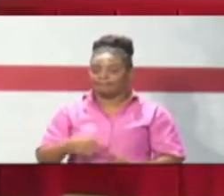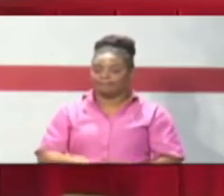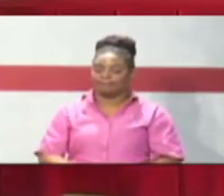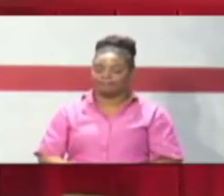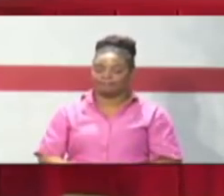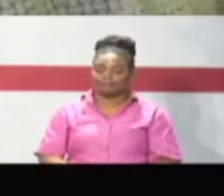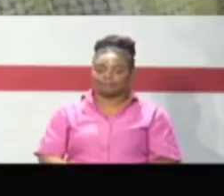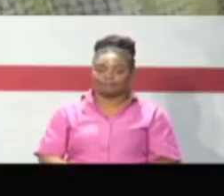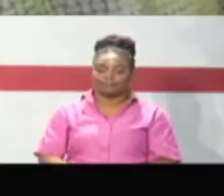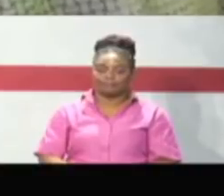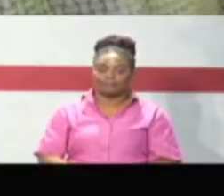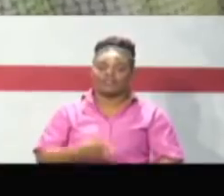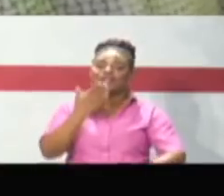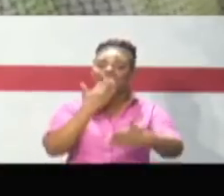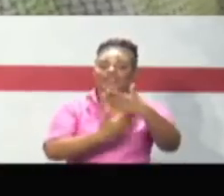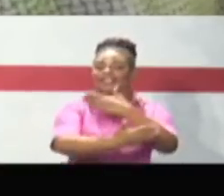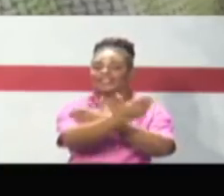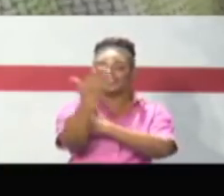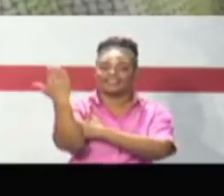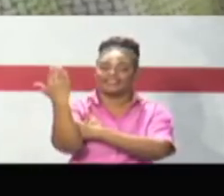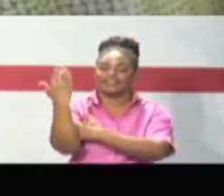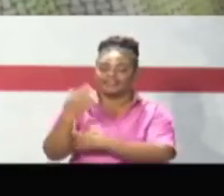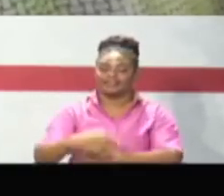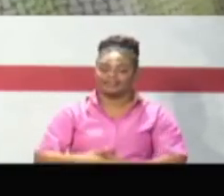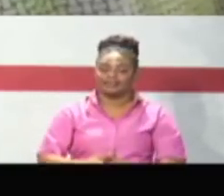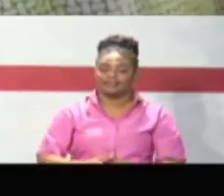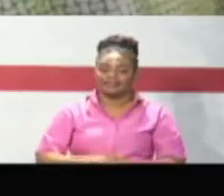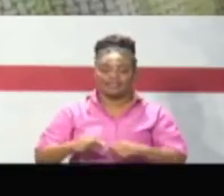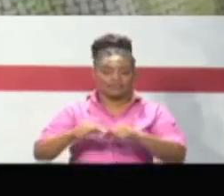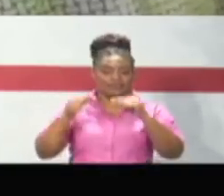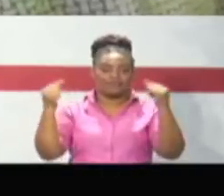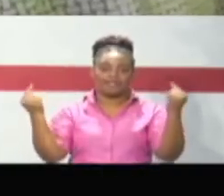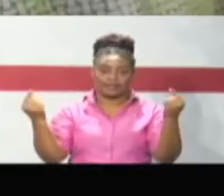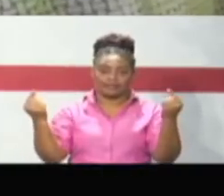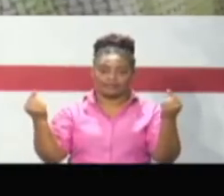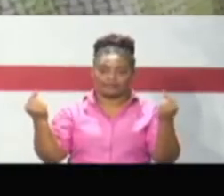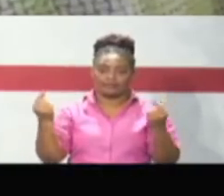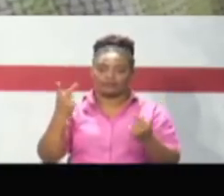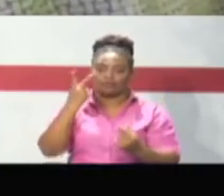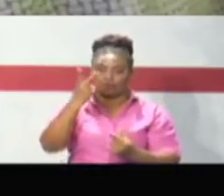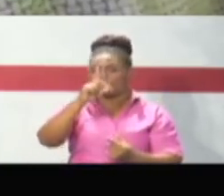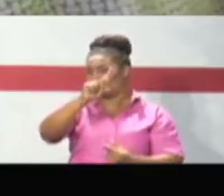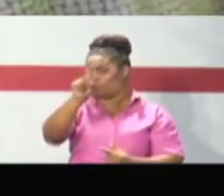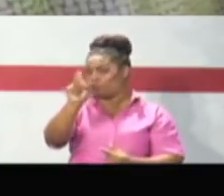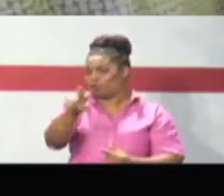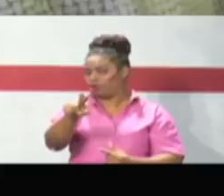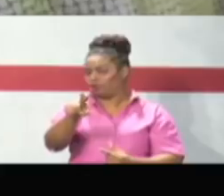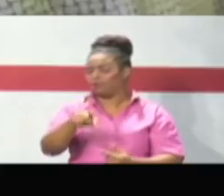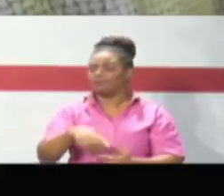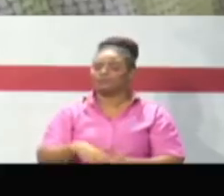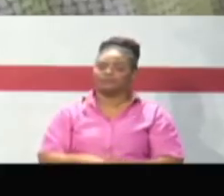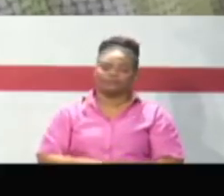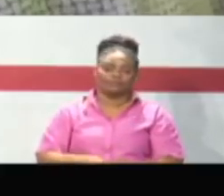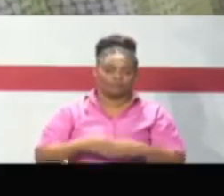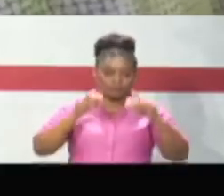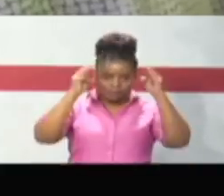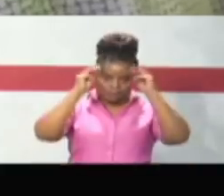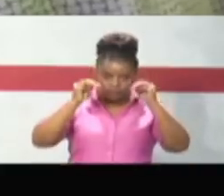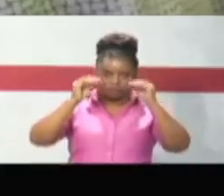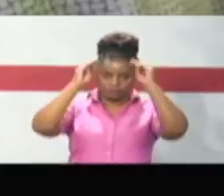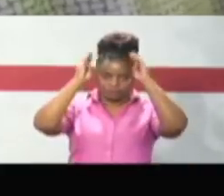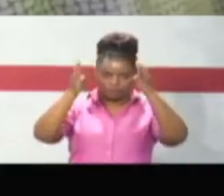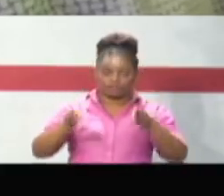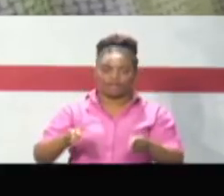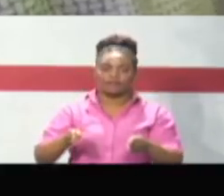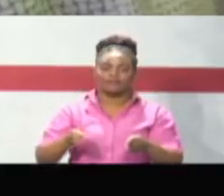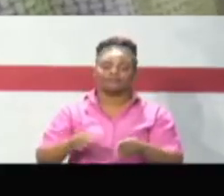Hi, morning everyone. Rashad Khan here from Guardian Media. So both my questions will be to Minister. Minister Diyal Singh, I